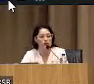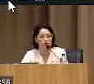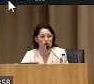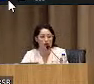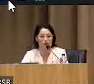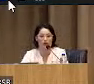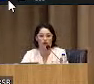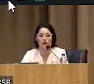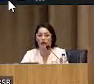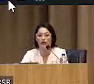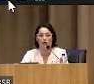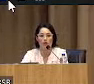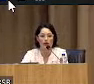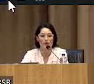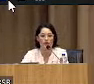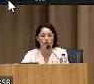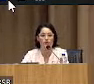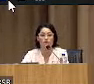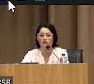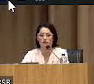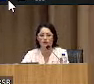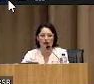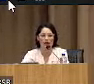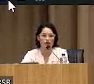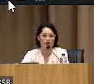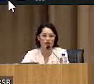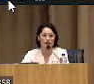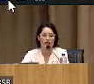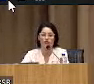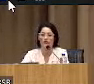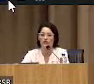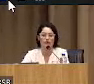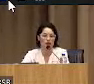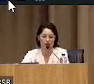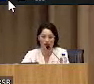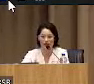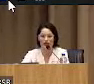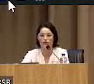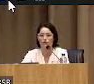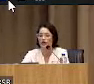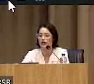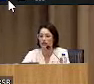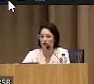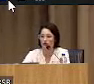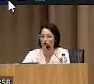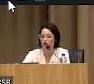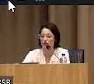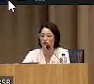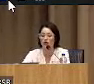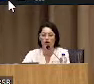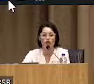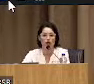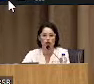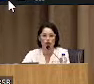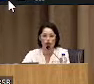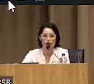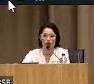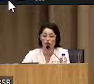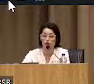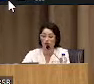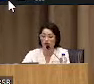months and 6 months and 1 year of follow-up. In each follow-up, when necessary, to do a clinical exam,